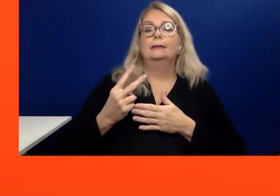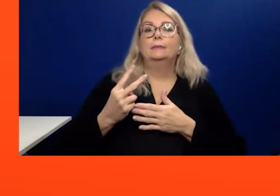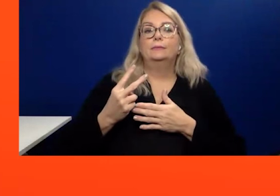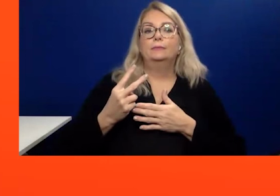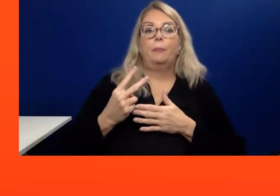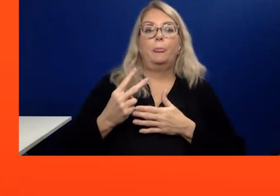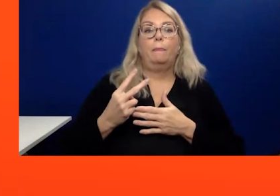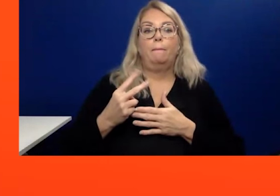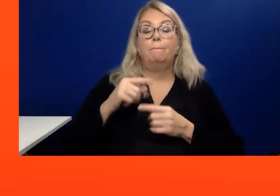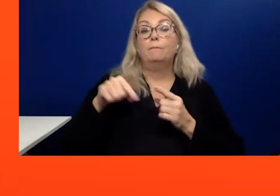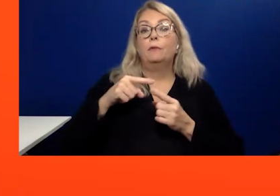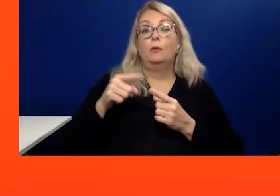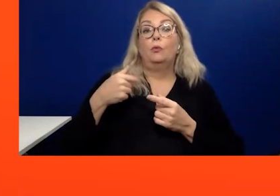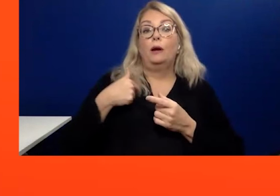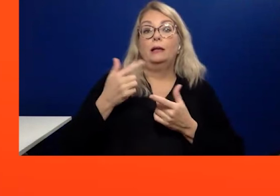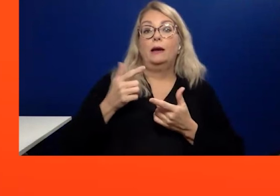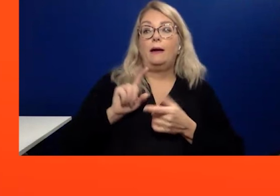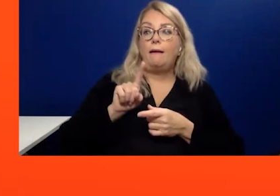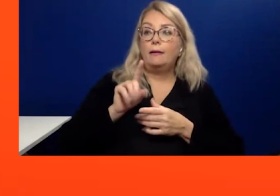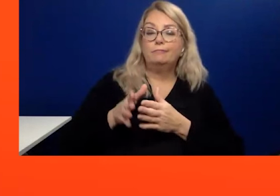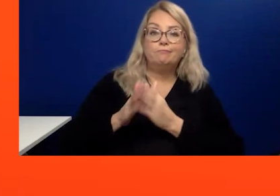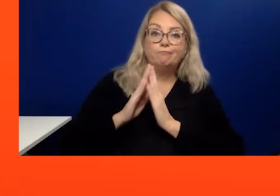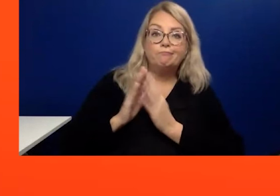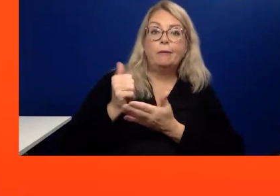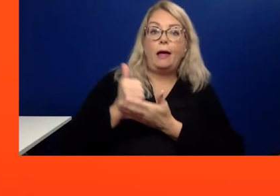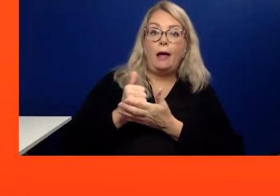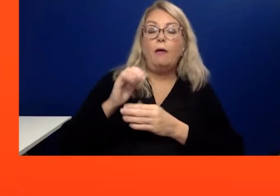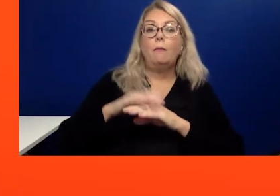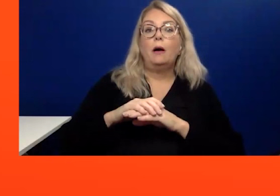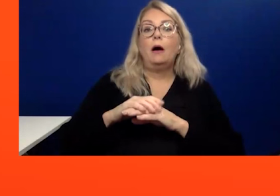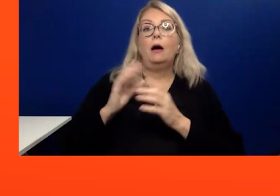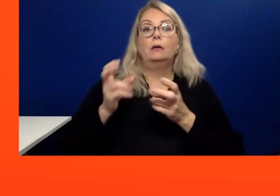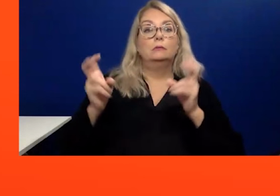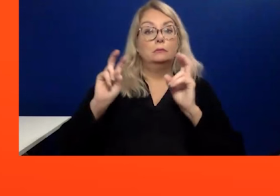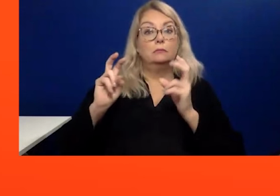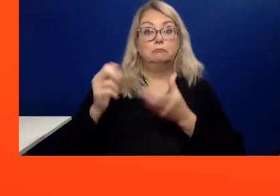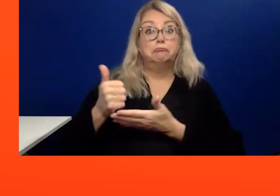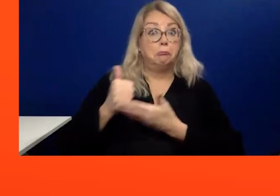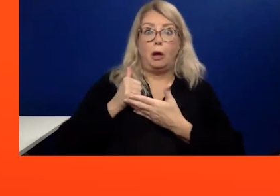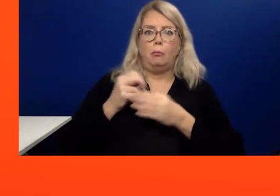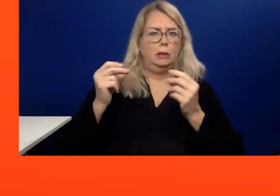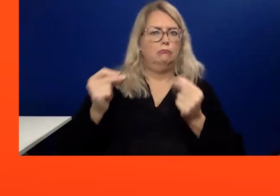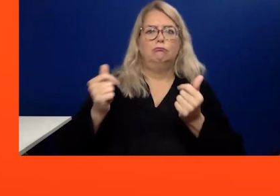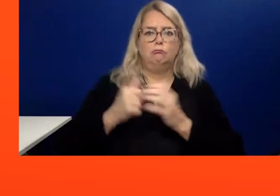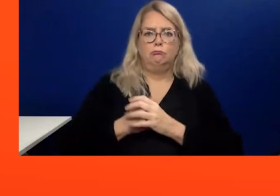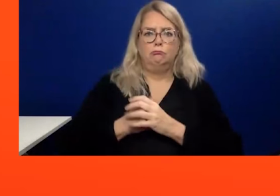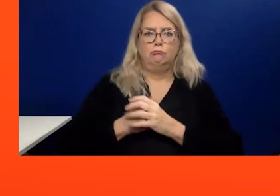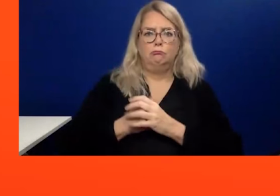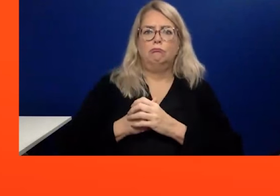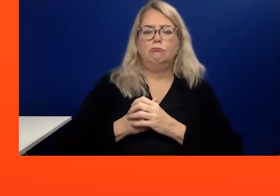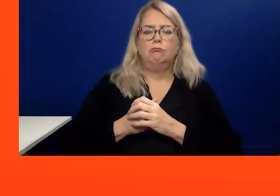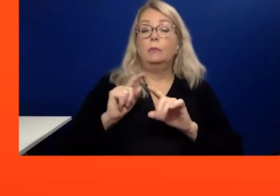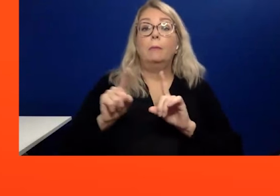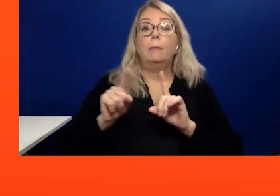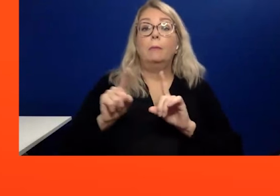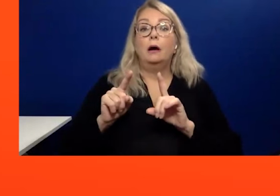when I sought help on a particular subject, they would help me immediately. But they're not going to give me the